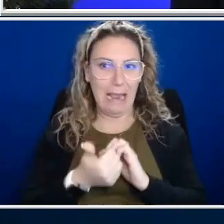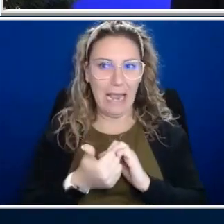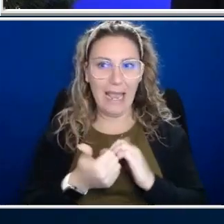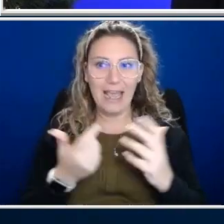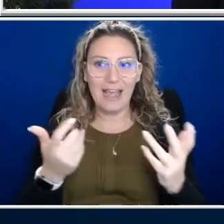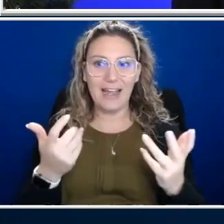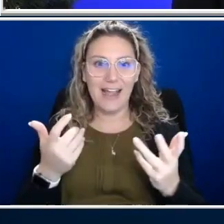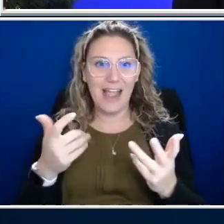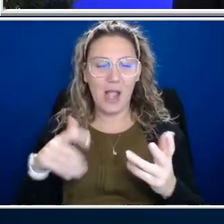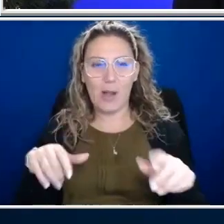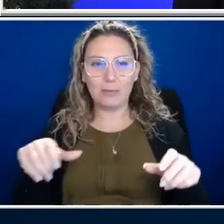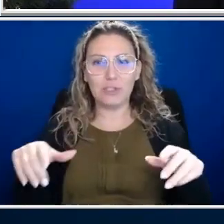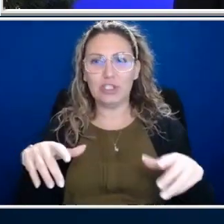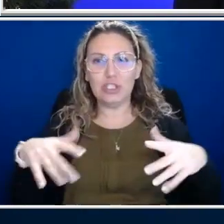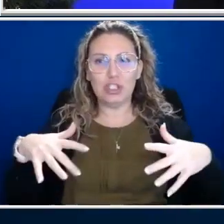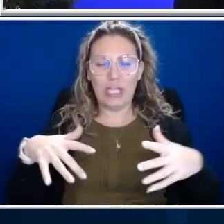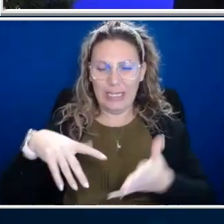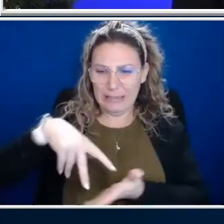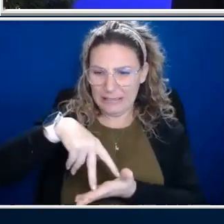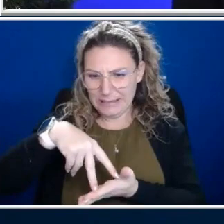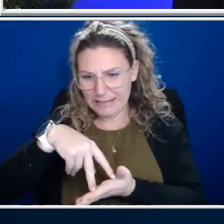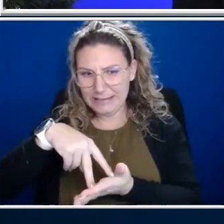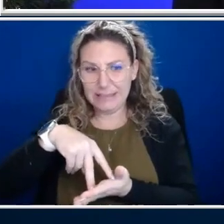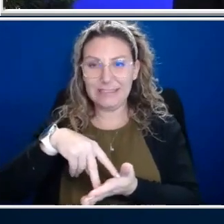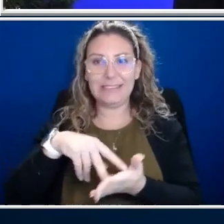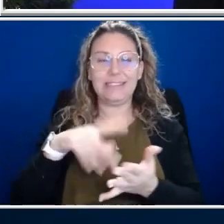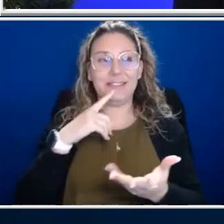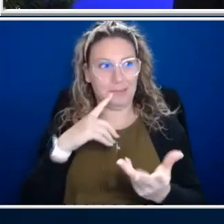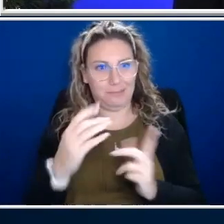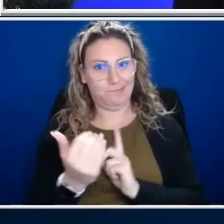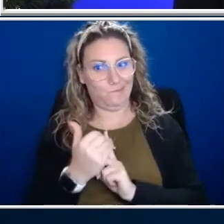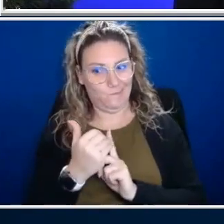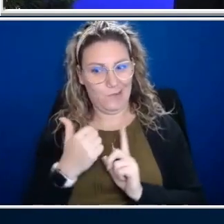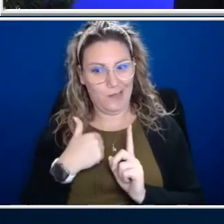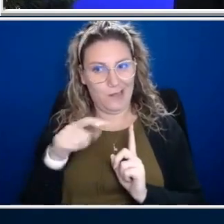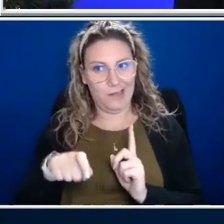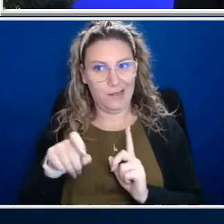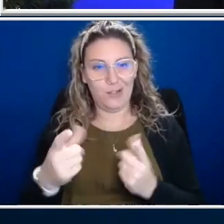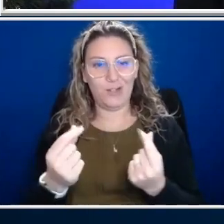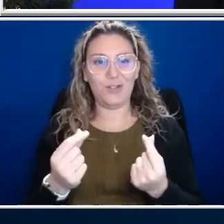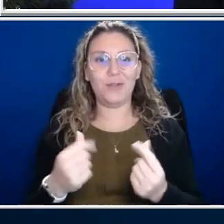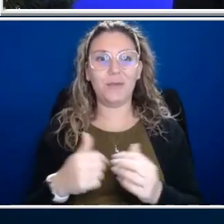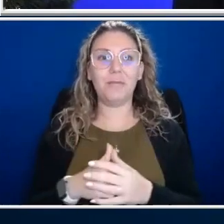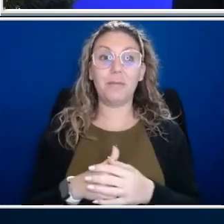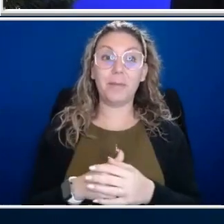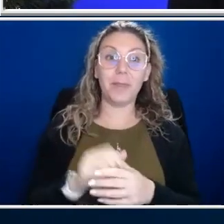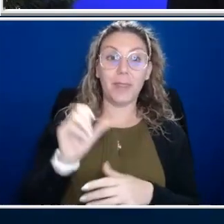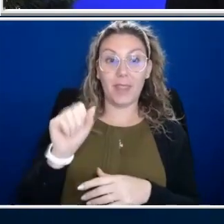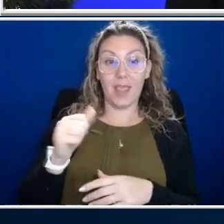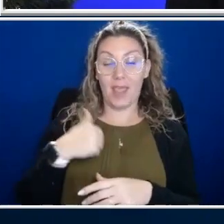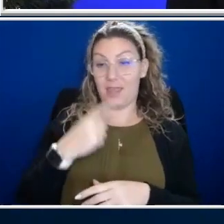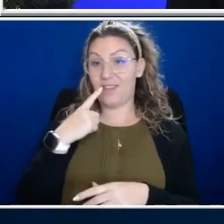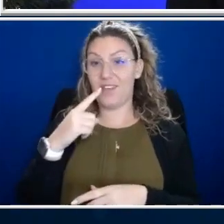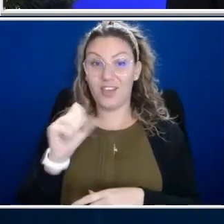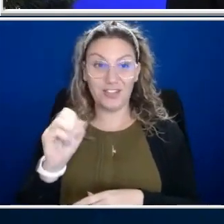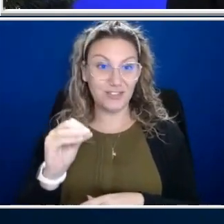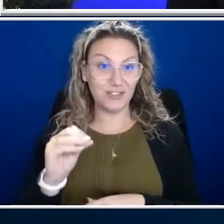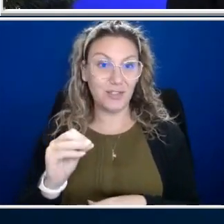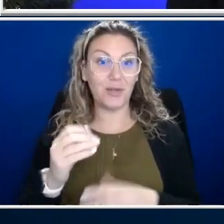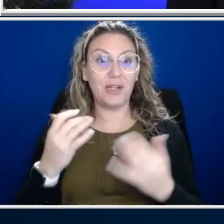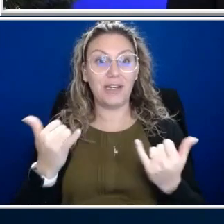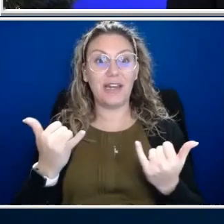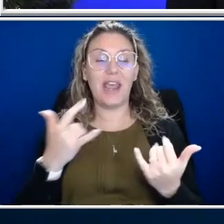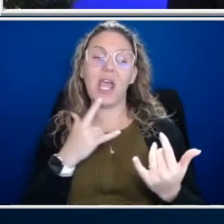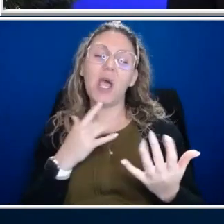wobbly with this. So this is a kind of a wake-up call, I think. Yeah, that's exactly what I thought. But now something I could do while I'm waiting for my coffee to brew in